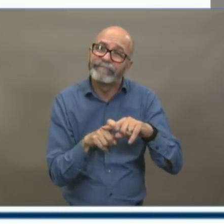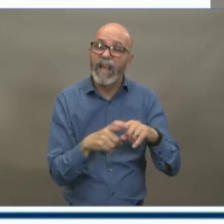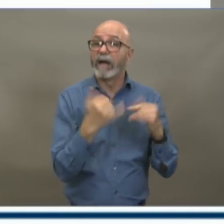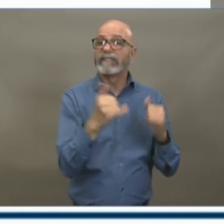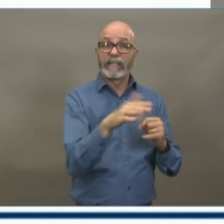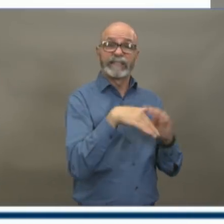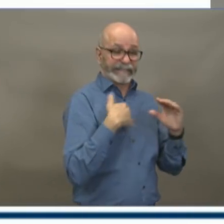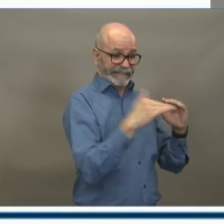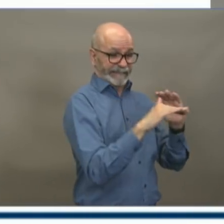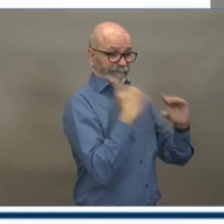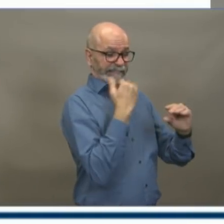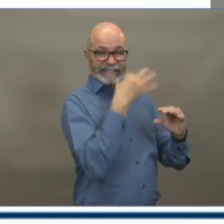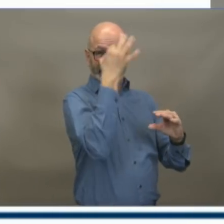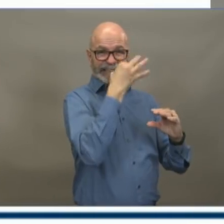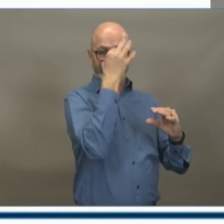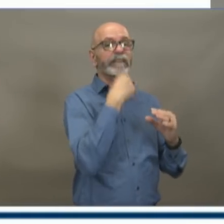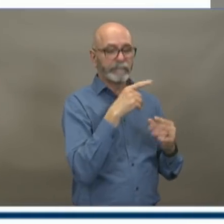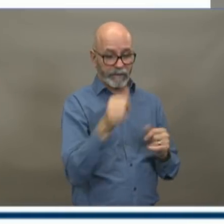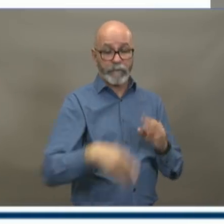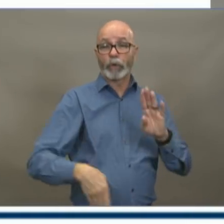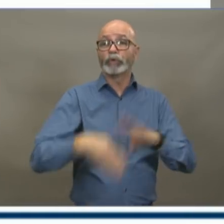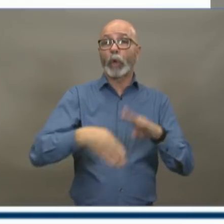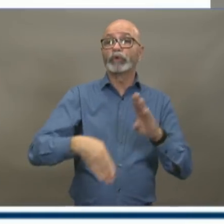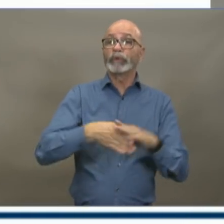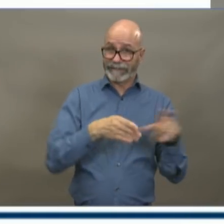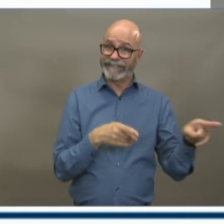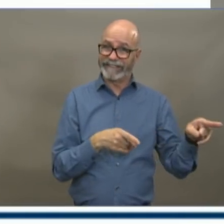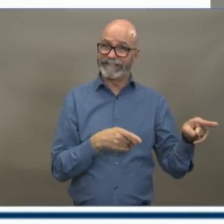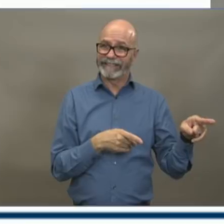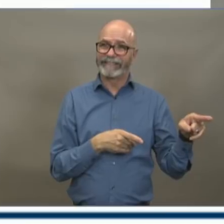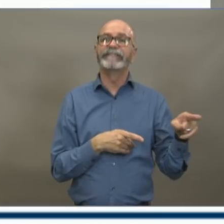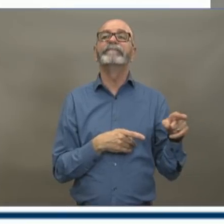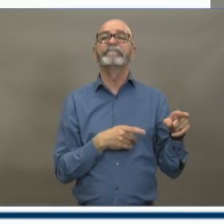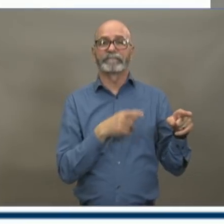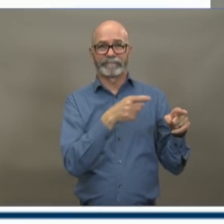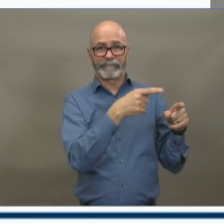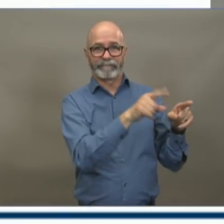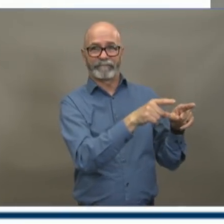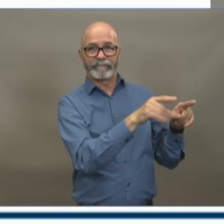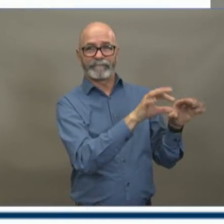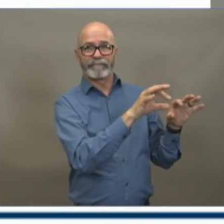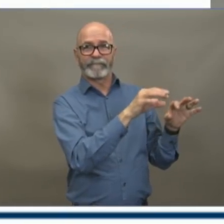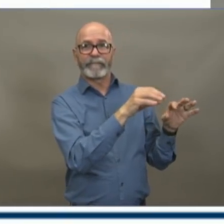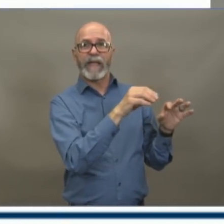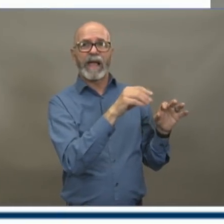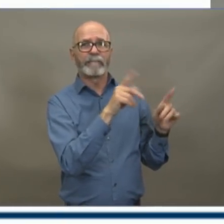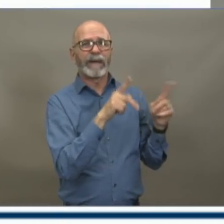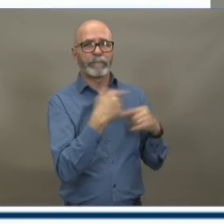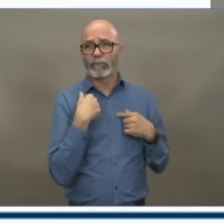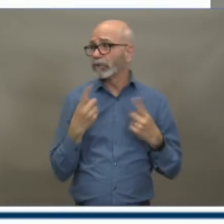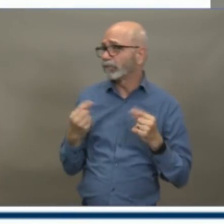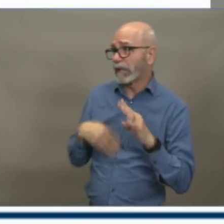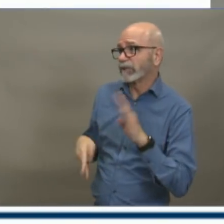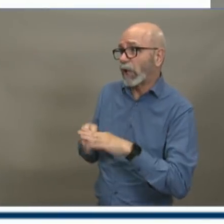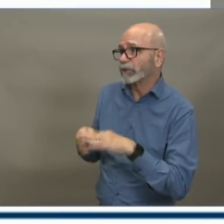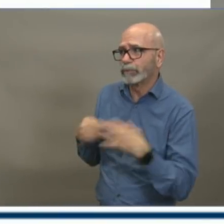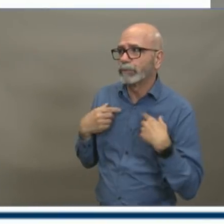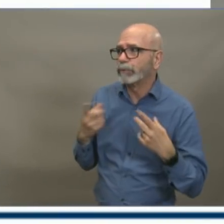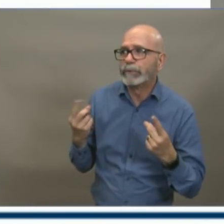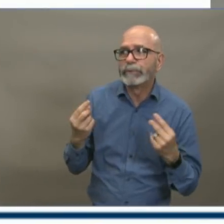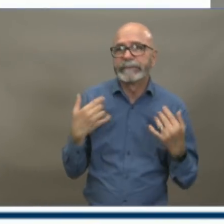they said the emotion that was expressed on that call, because in virtually every other province, they don't know what they're going to do. They can't even play